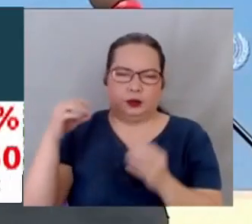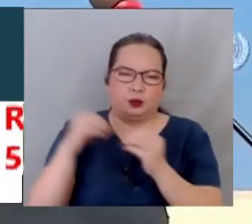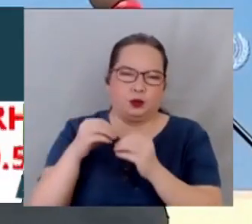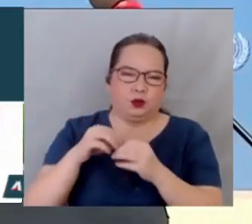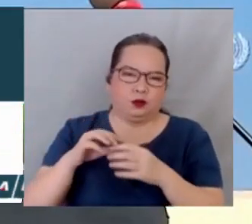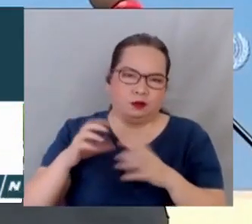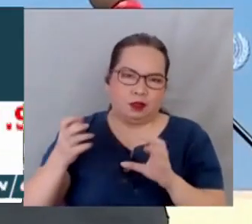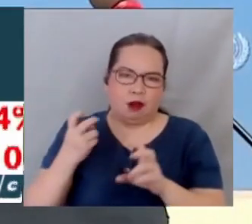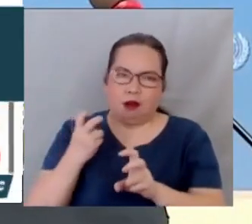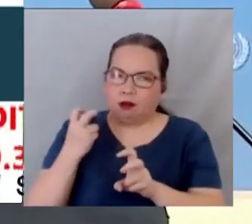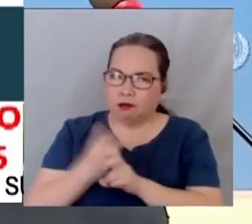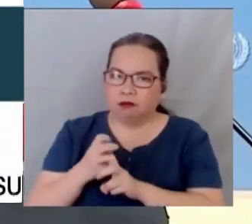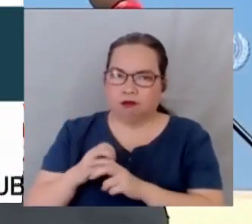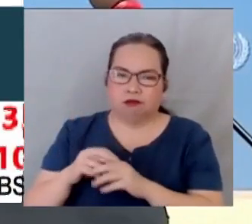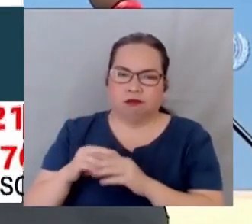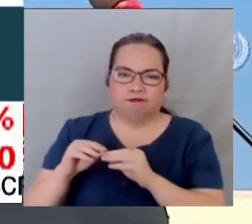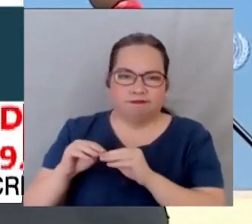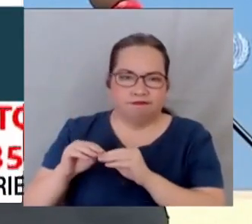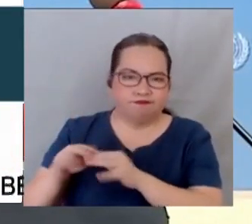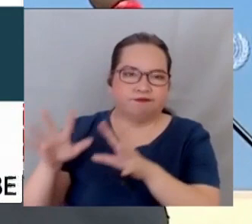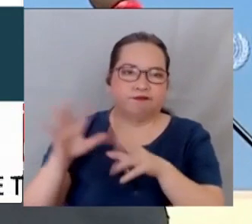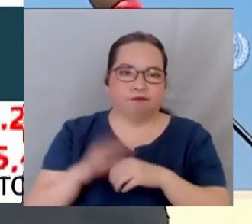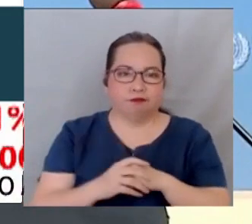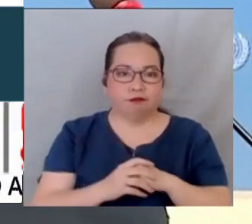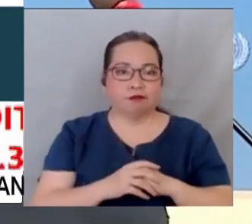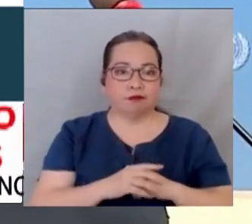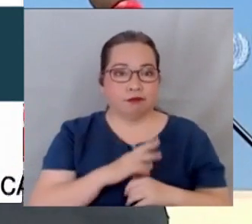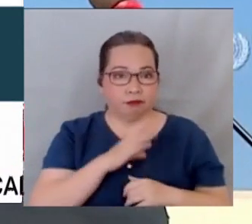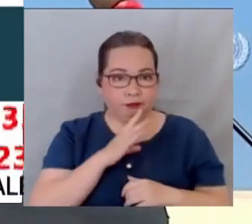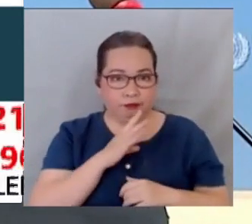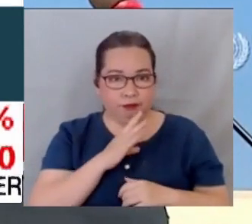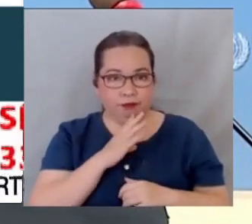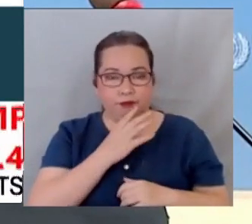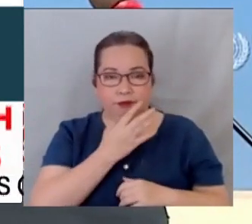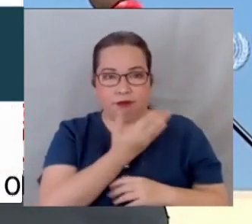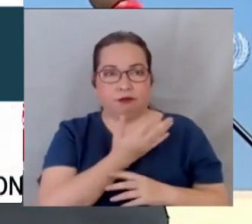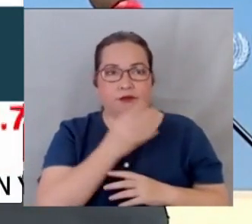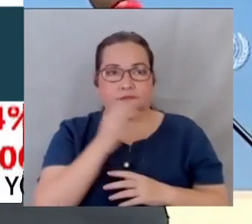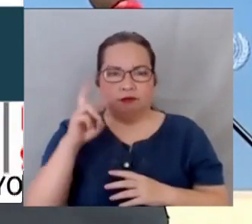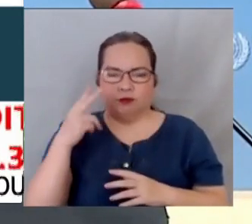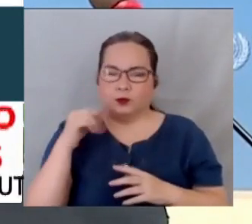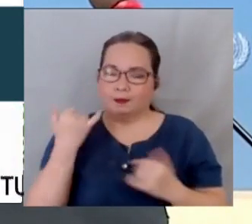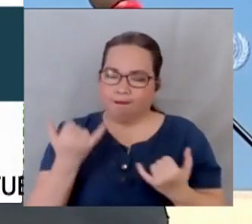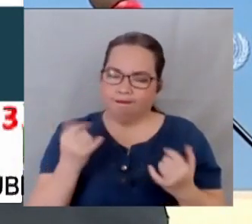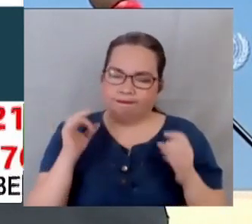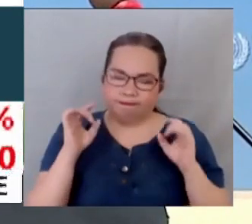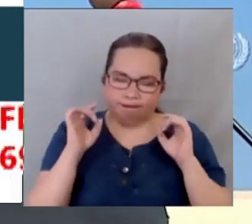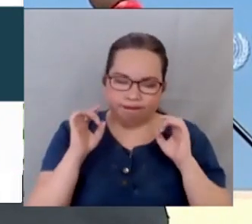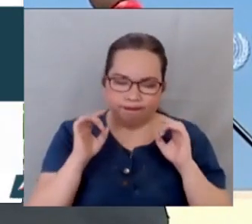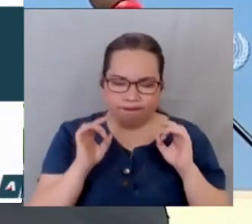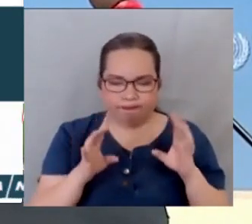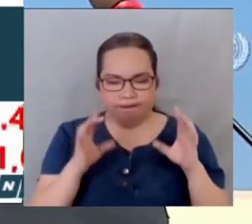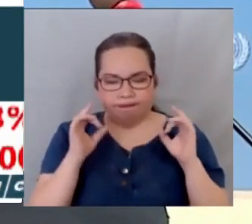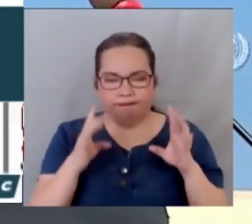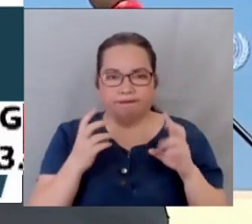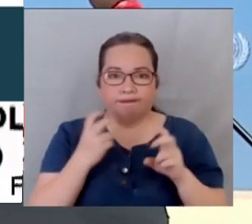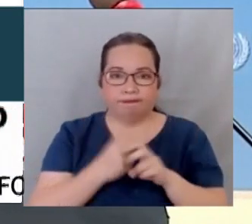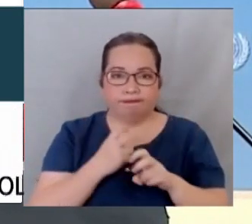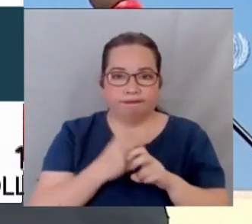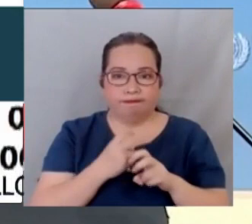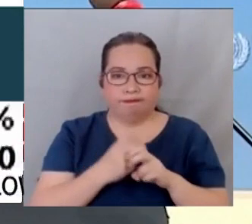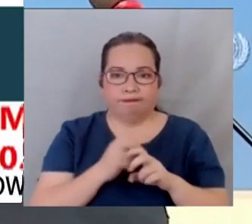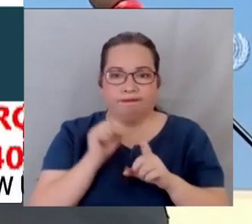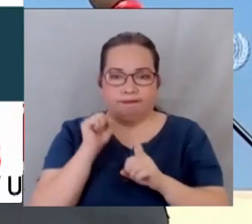We are still in a perilous situation. The spread of variants, increased social